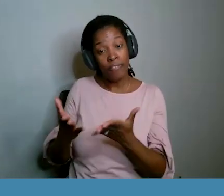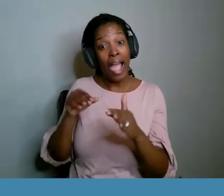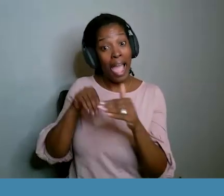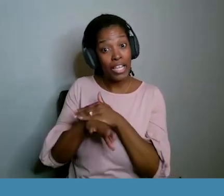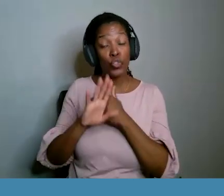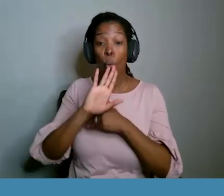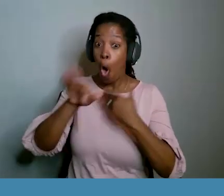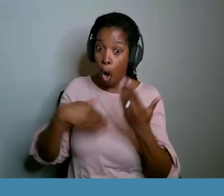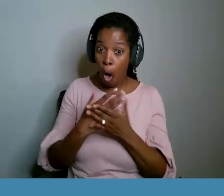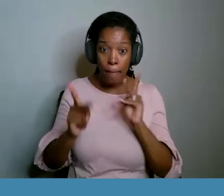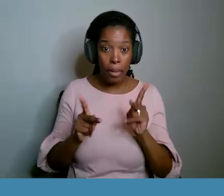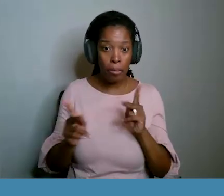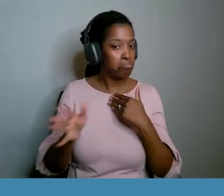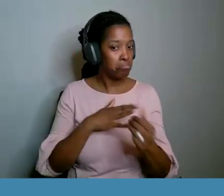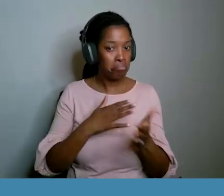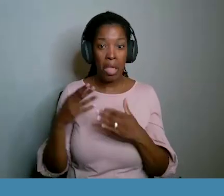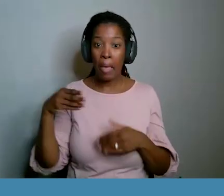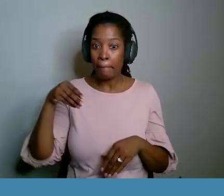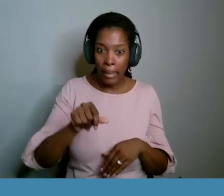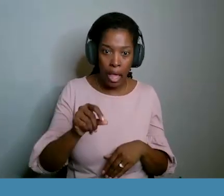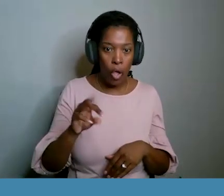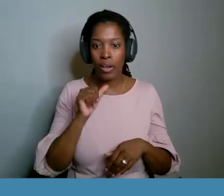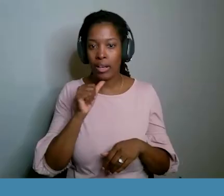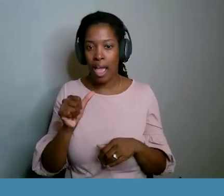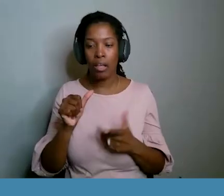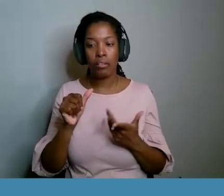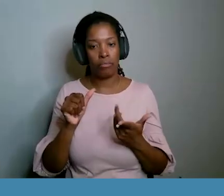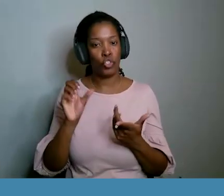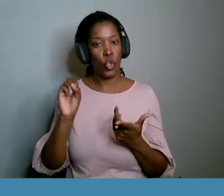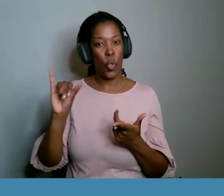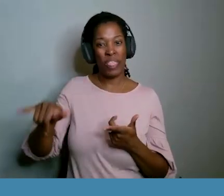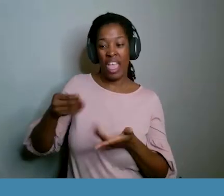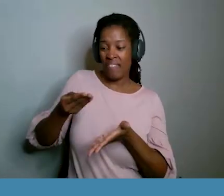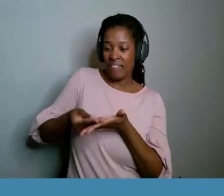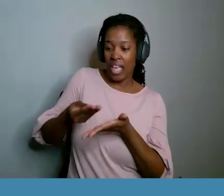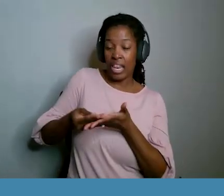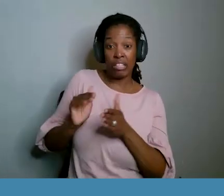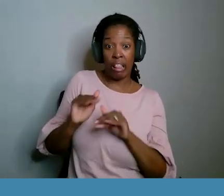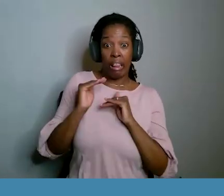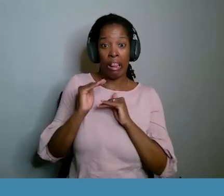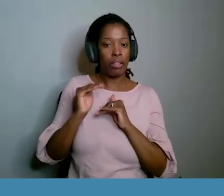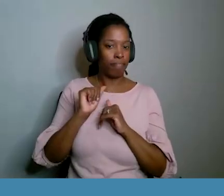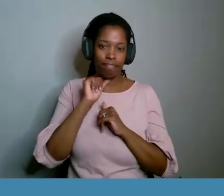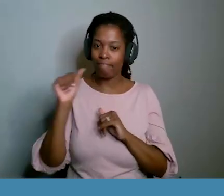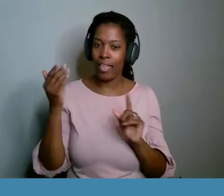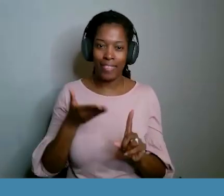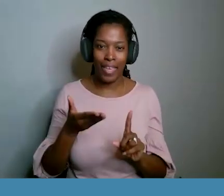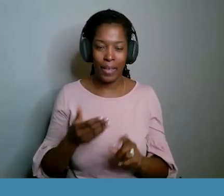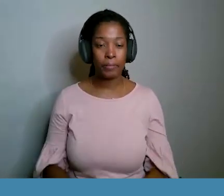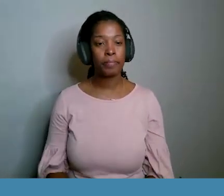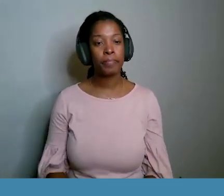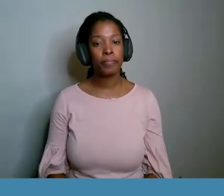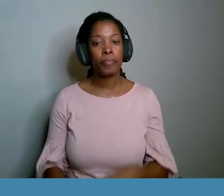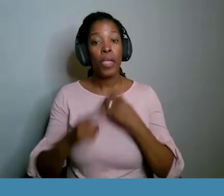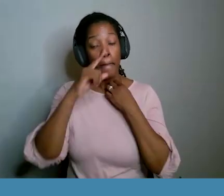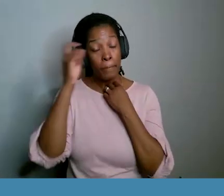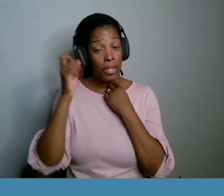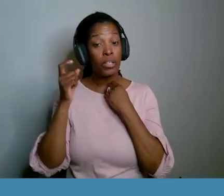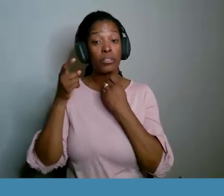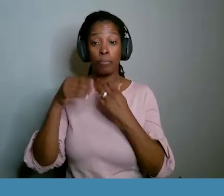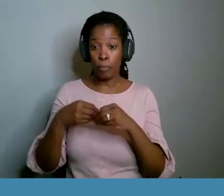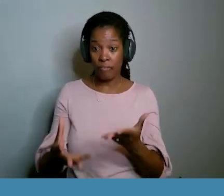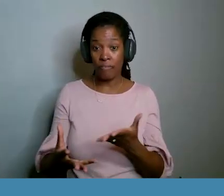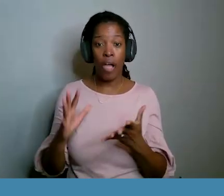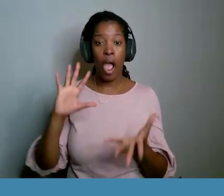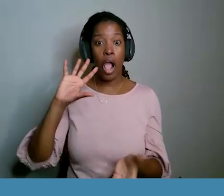So you're not bound by financial restrictions. Because they provide comprehensive range of